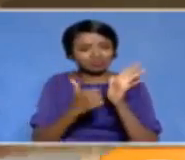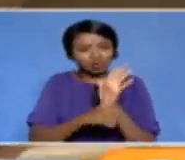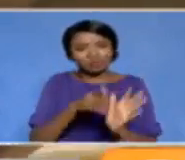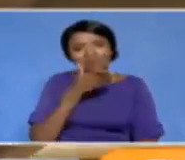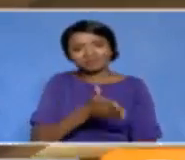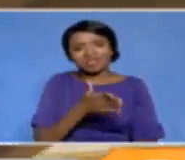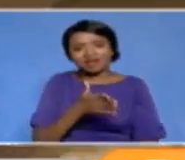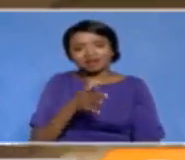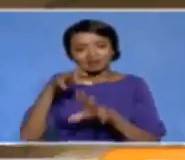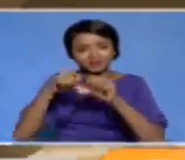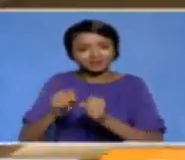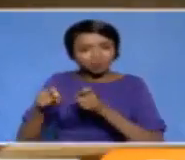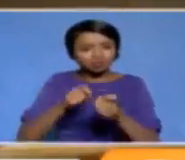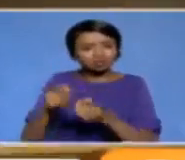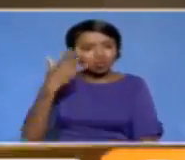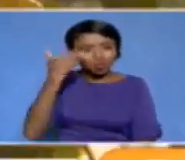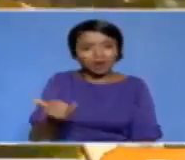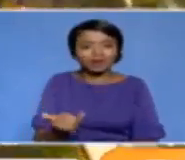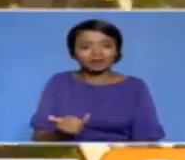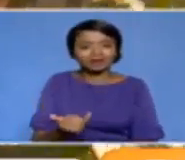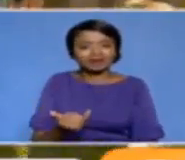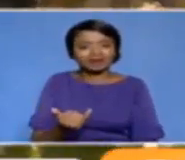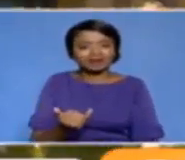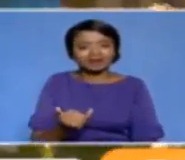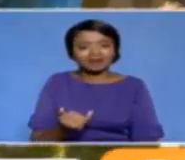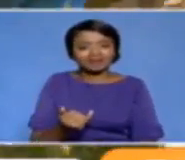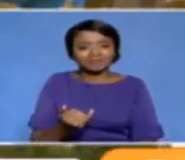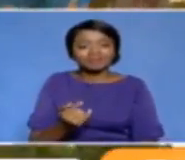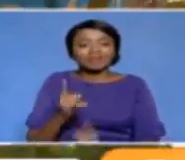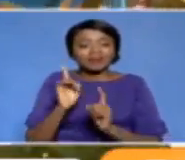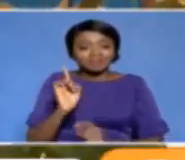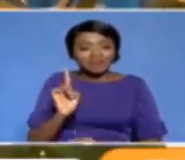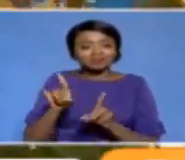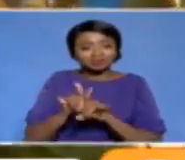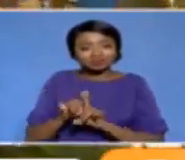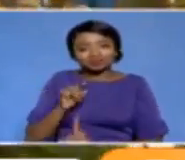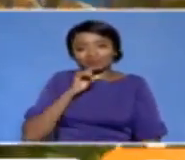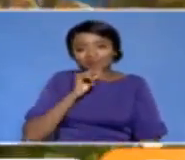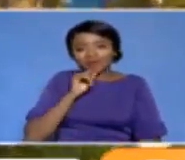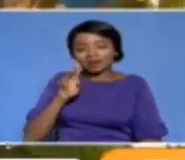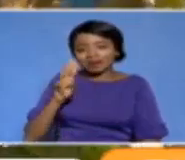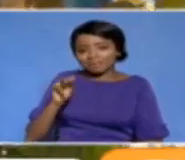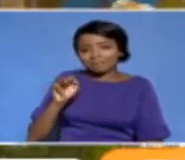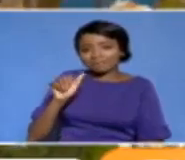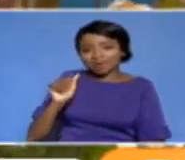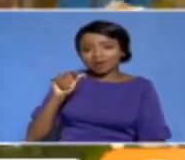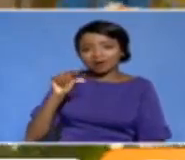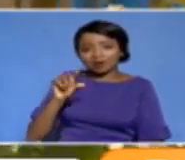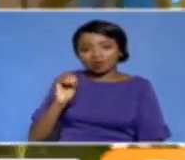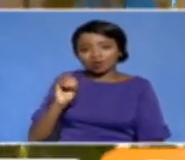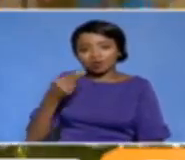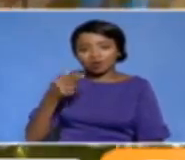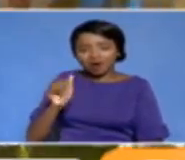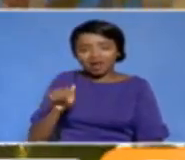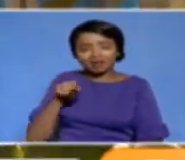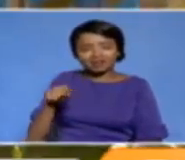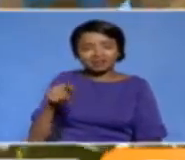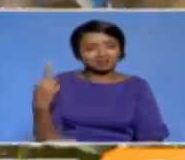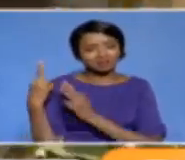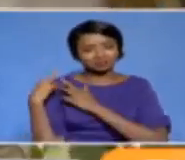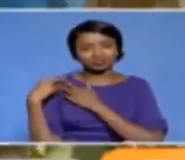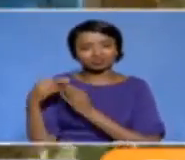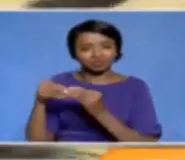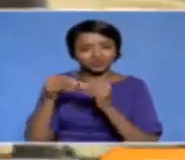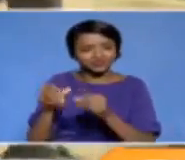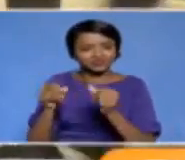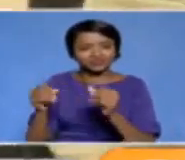produced some of Kenya's top leaders and professionals, including, ironically, Professor George Magoha, the man at the center of cleaning up the country's